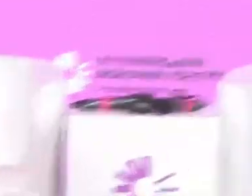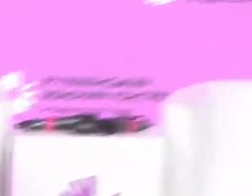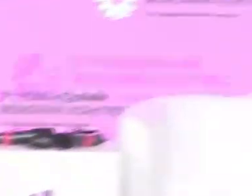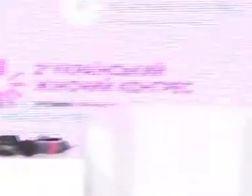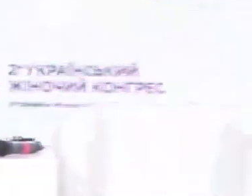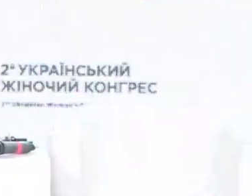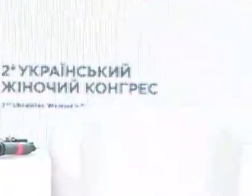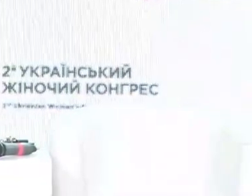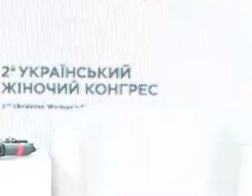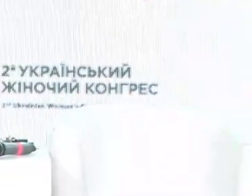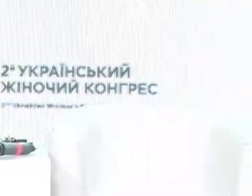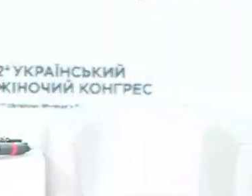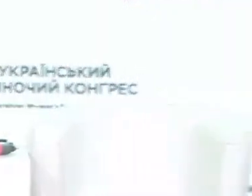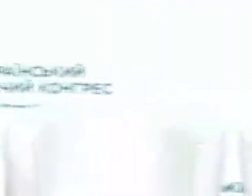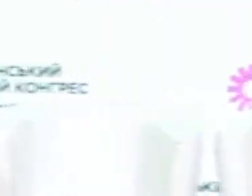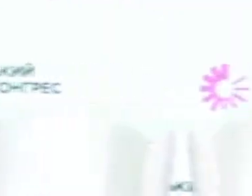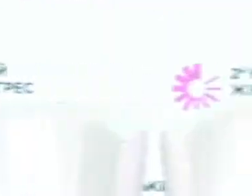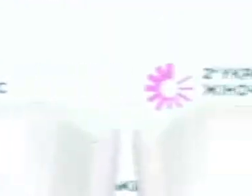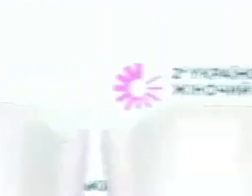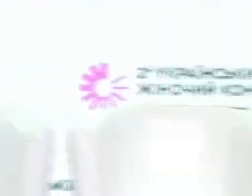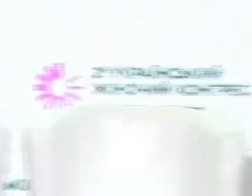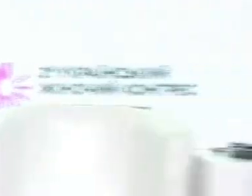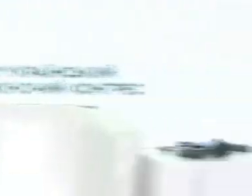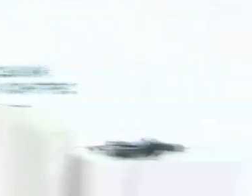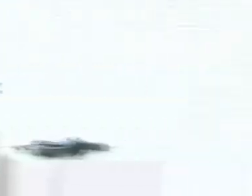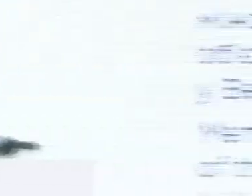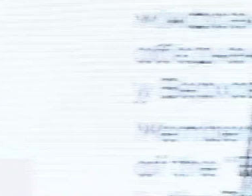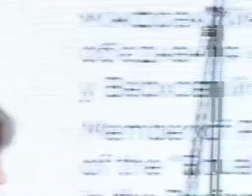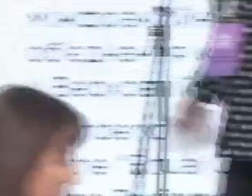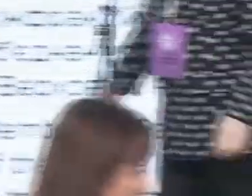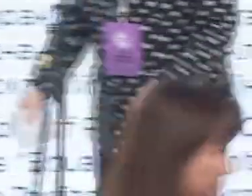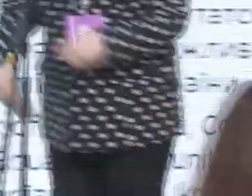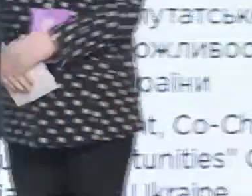Rada, Equal Opportunities, Svetlana Wojciechowska.